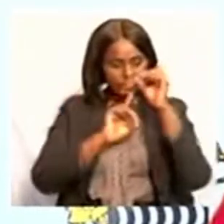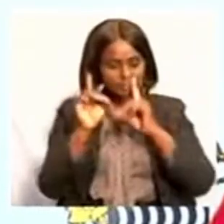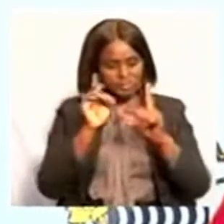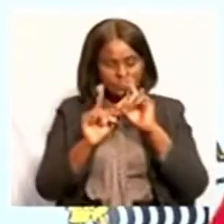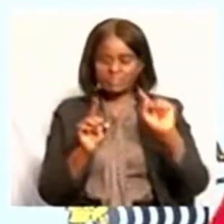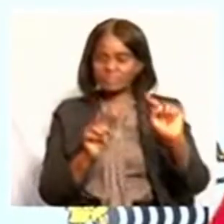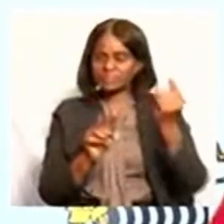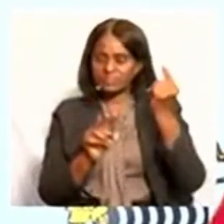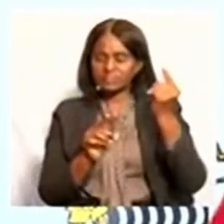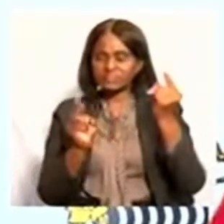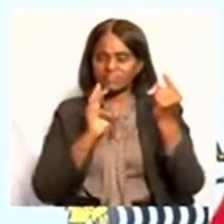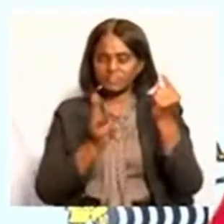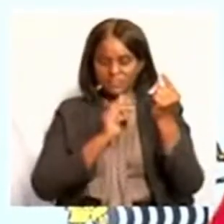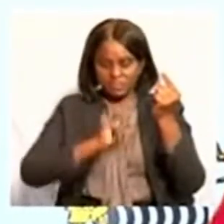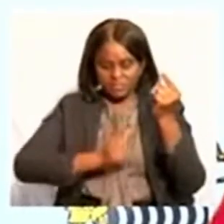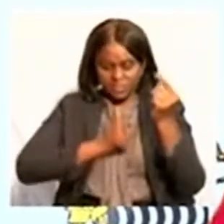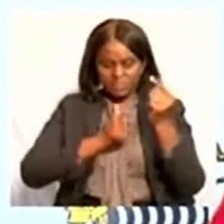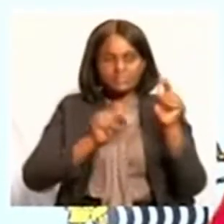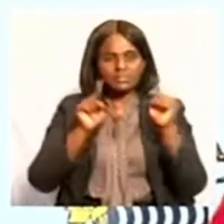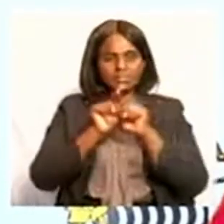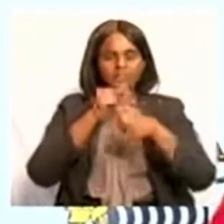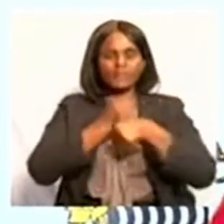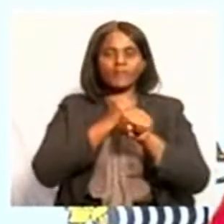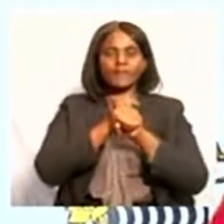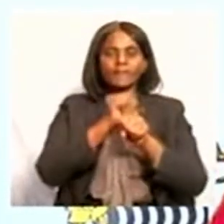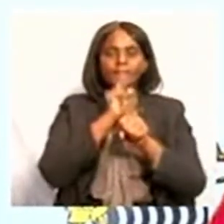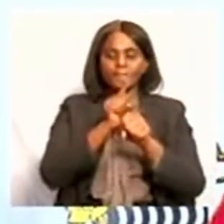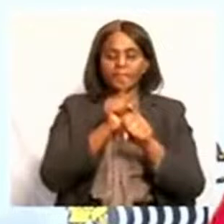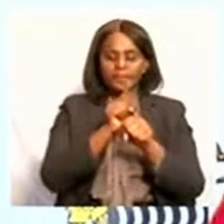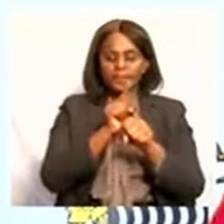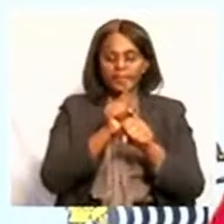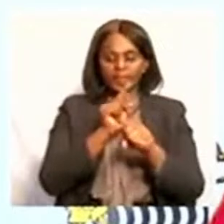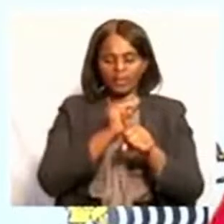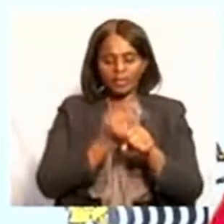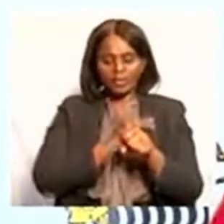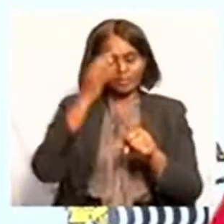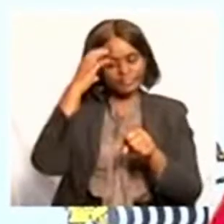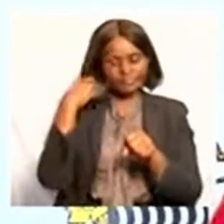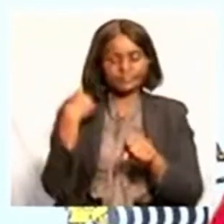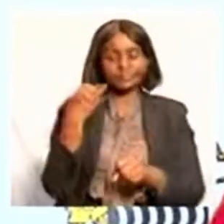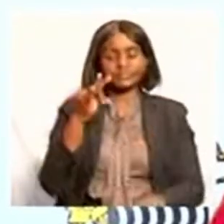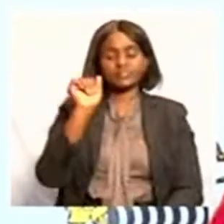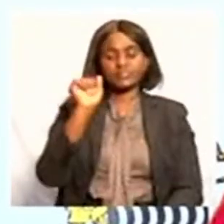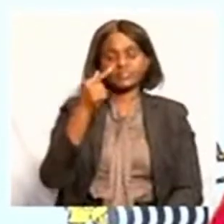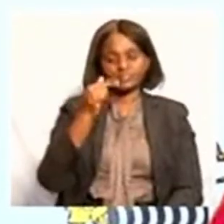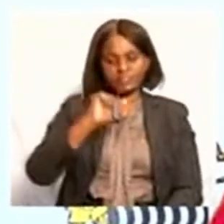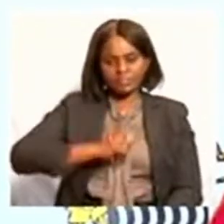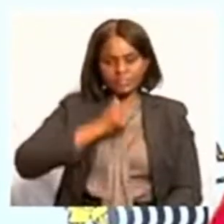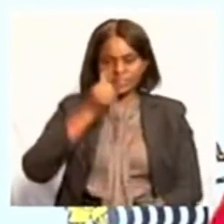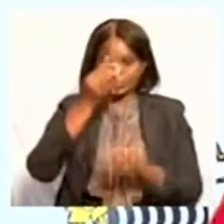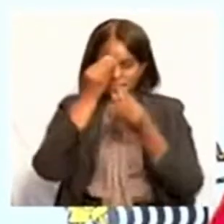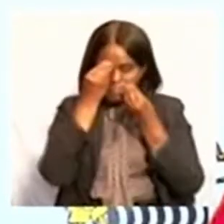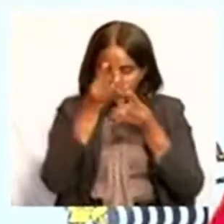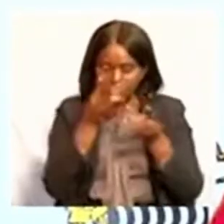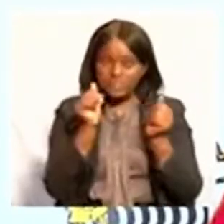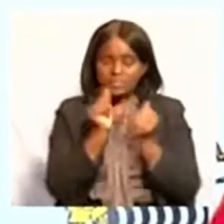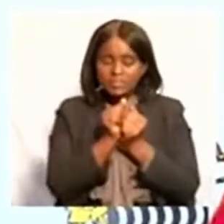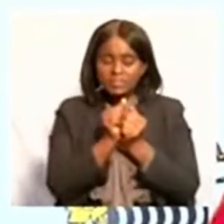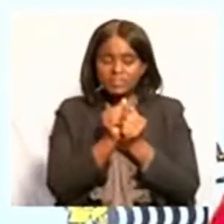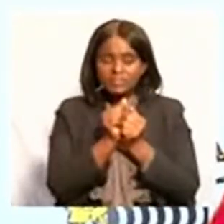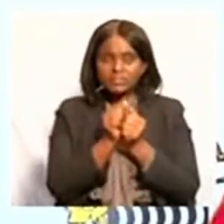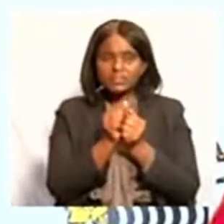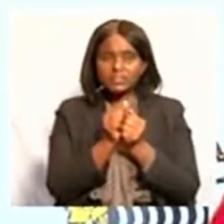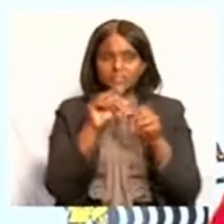of all, we also ensure that as Office of the Auditor General, we comply with the